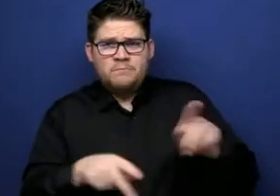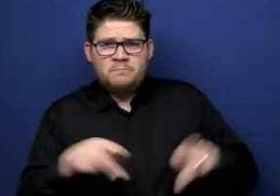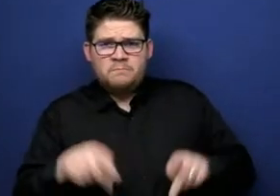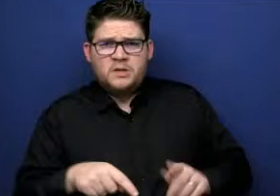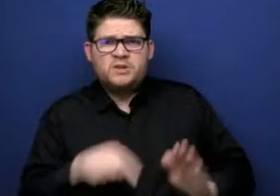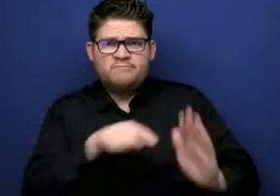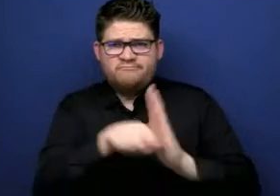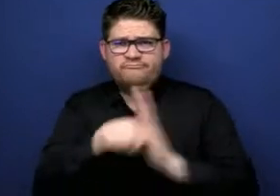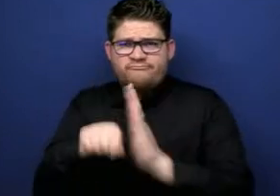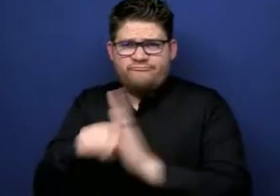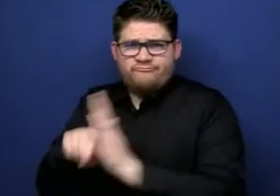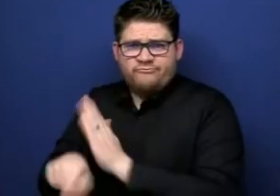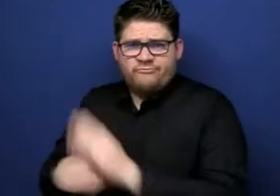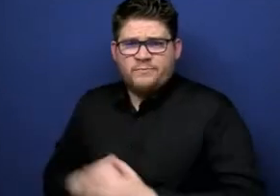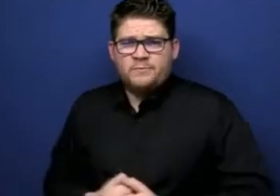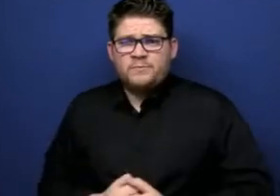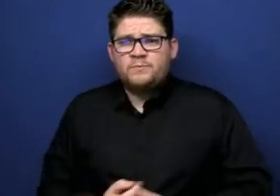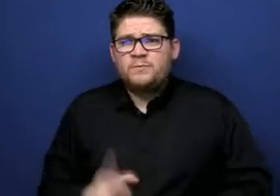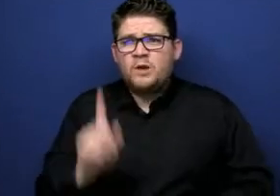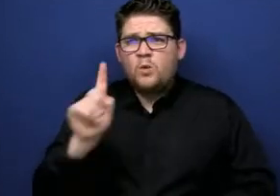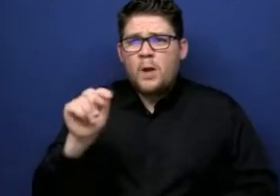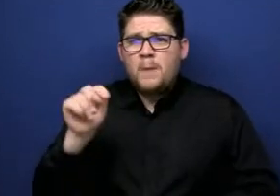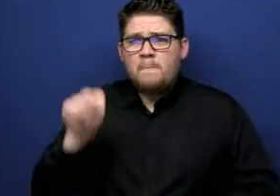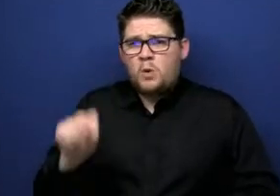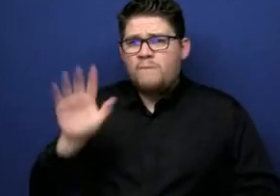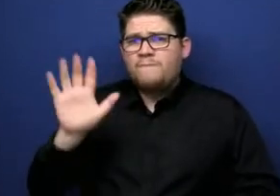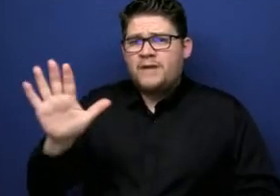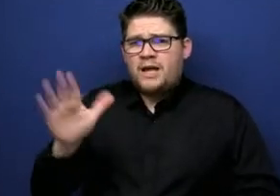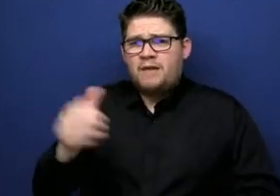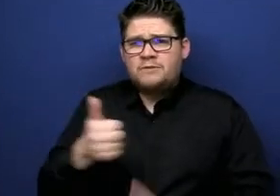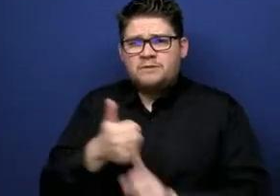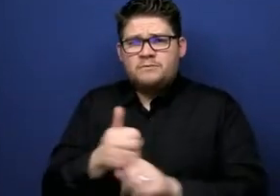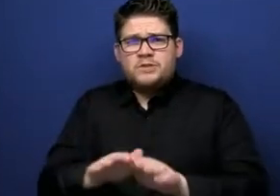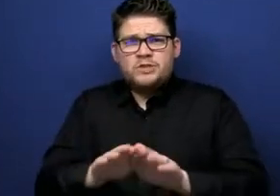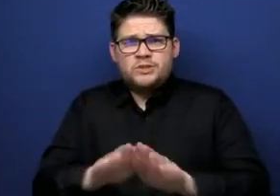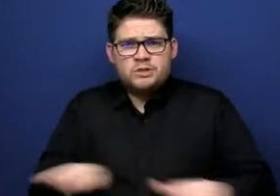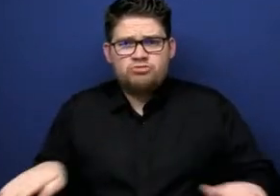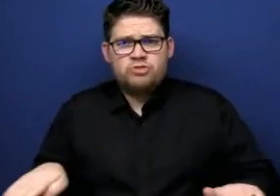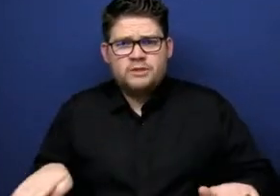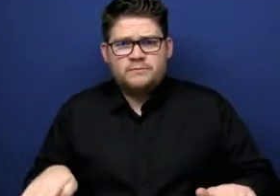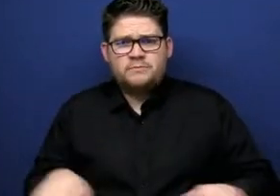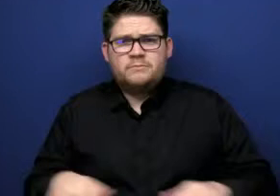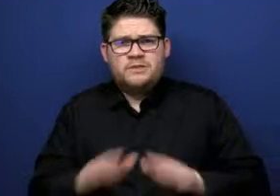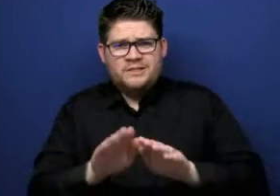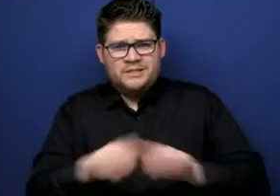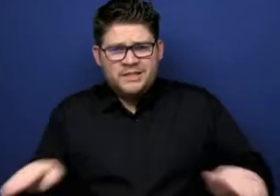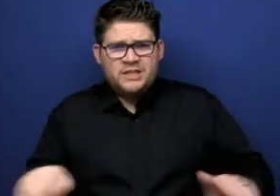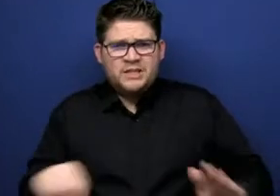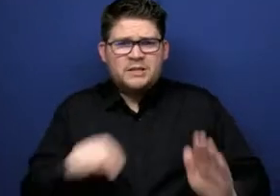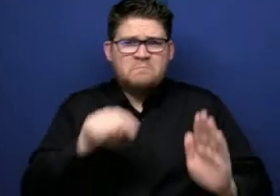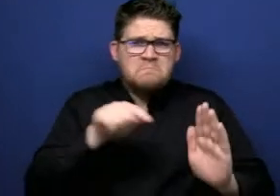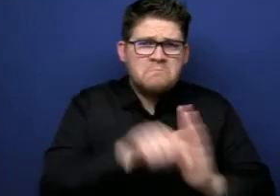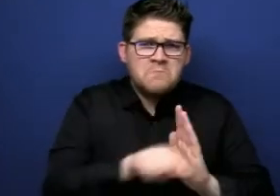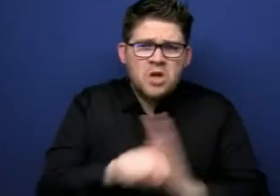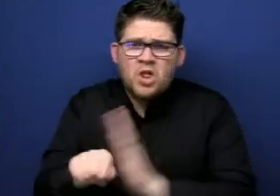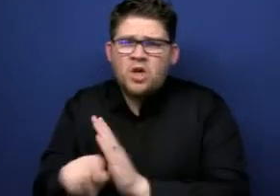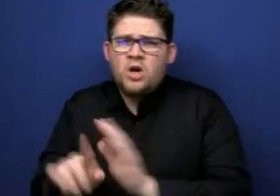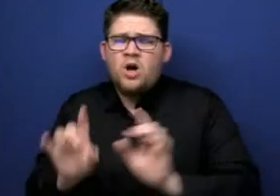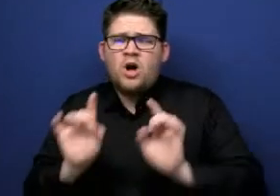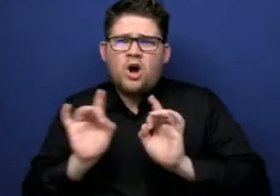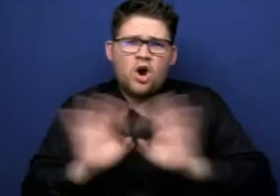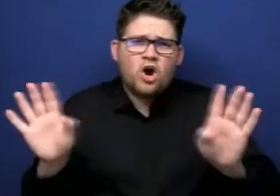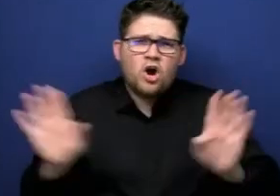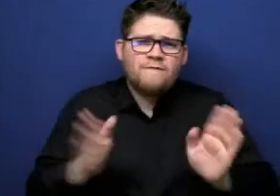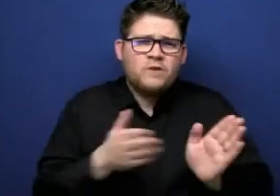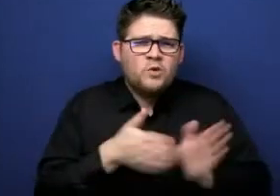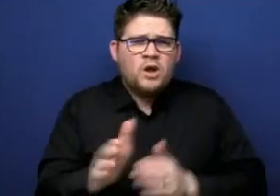children. They were murdered in the most gruesome and hideous manner in all the countries under Nazi domination.